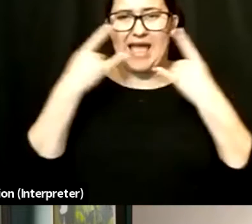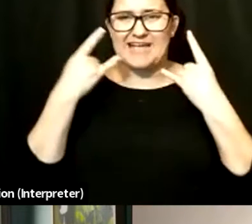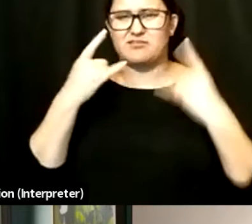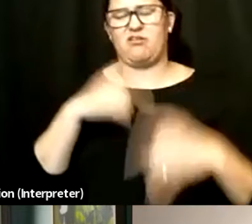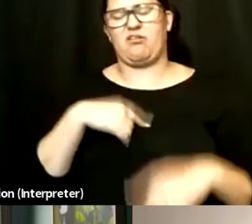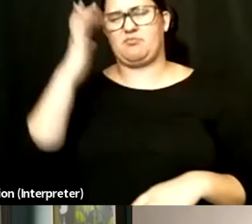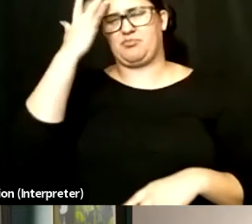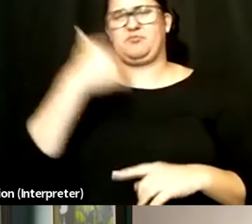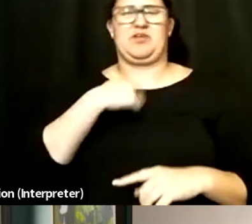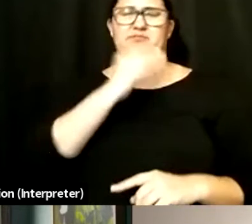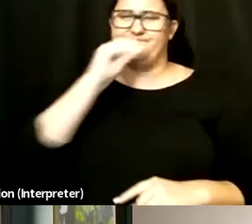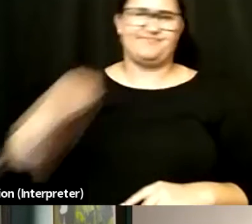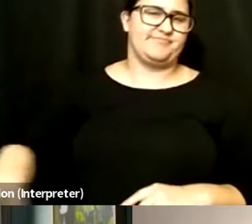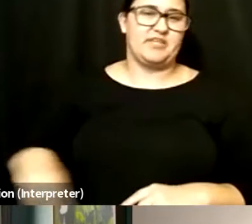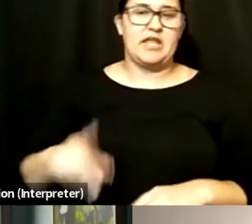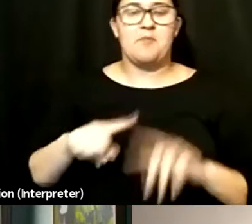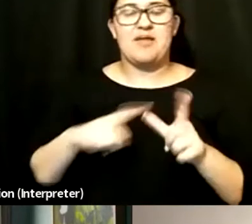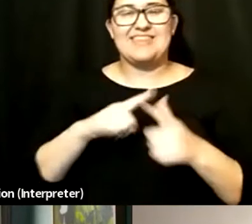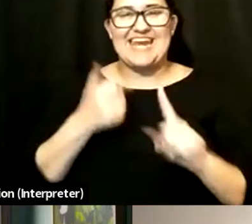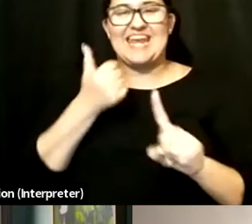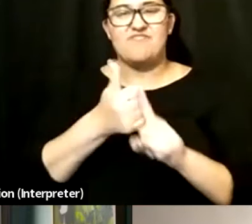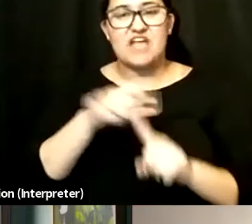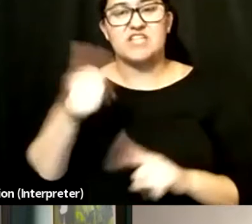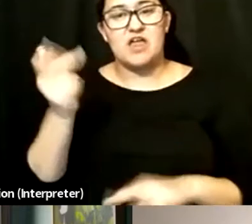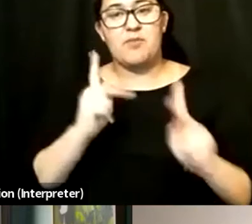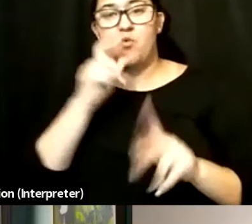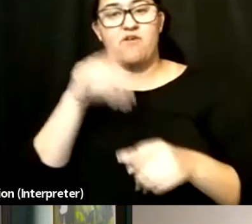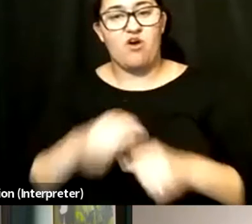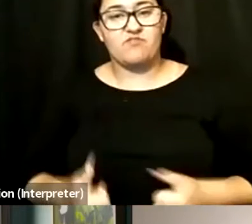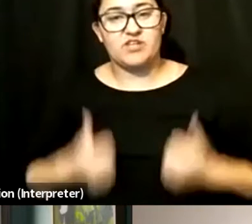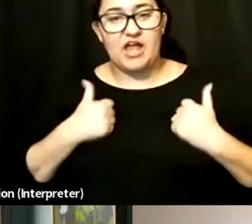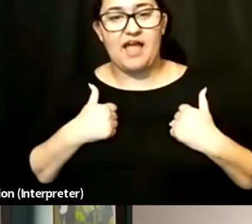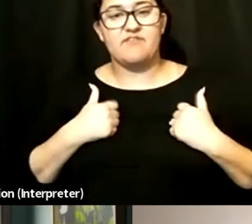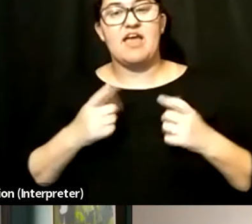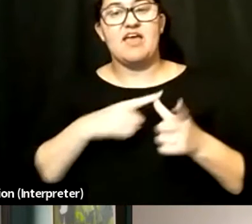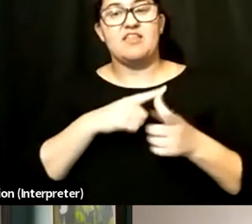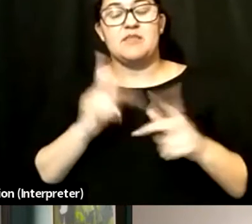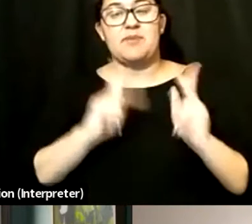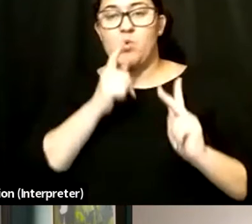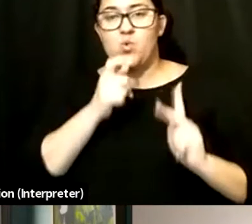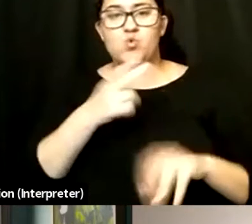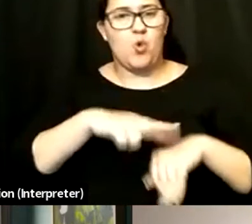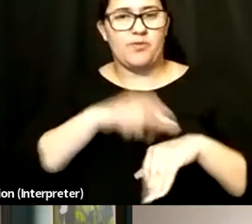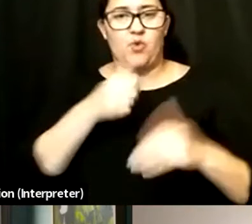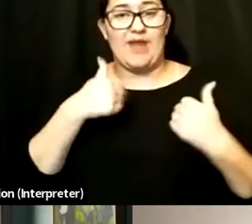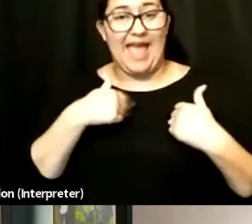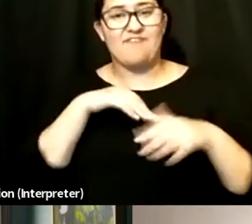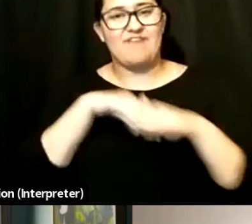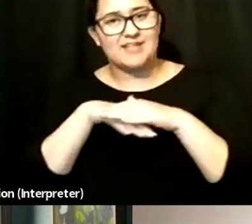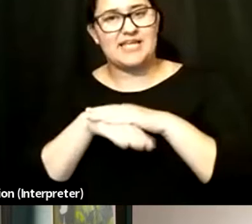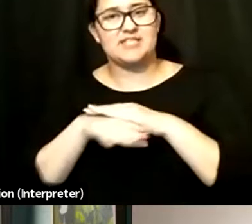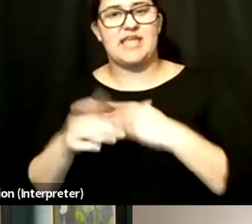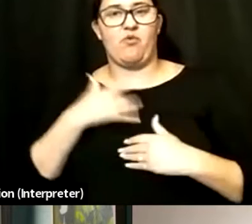want to participate in society. And that usually impacts the most marginalized among us. When you think about disability, every single